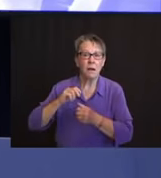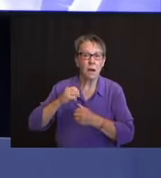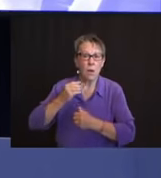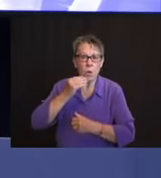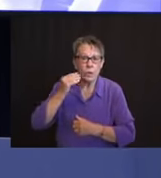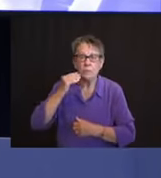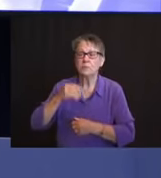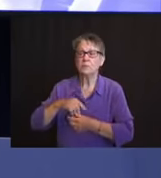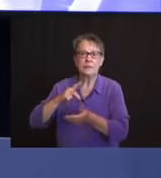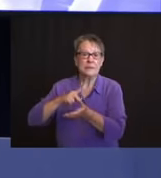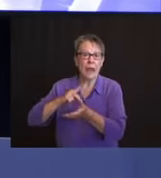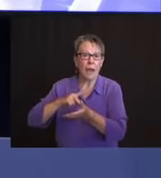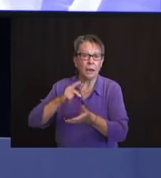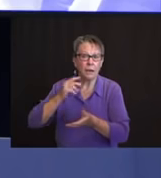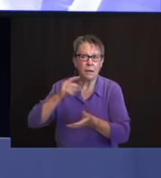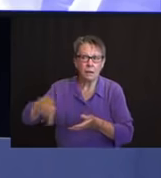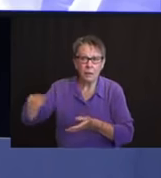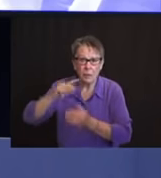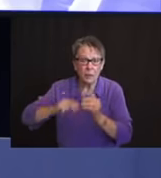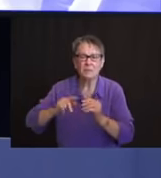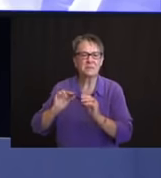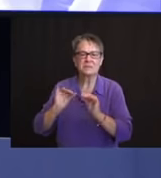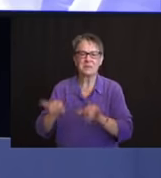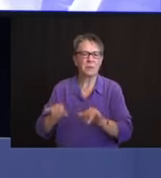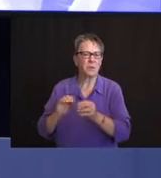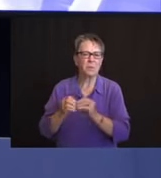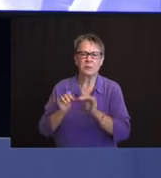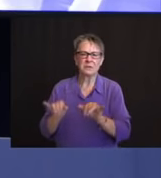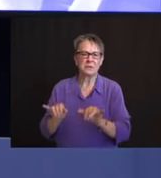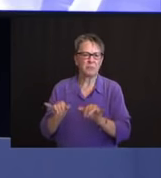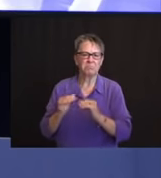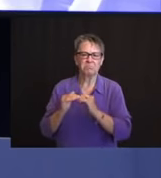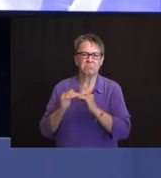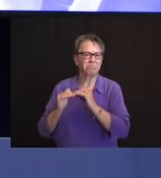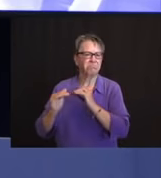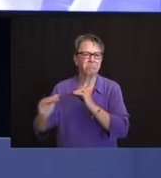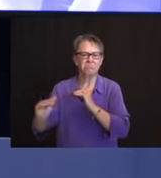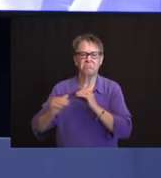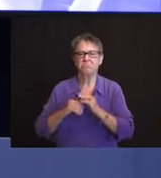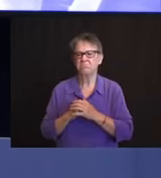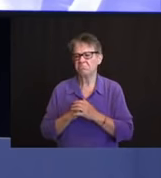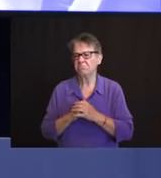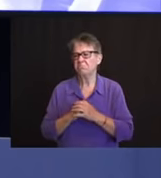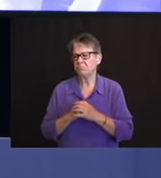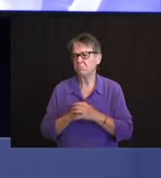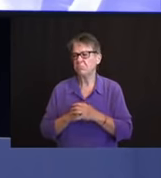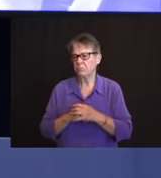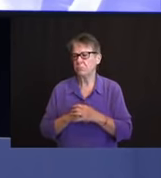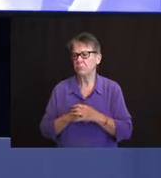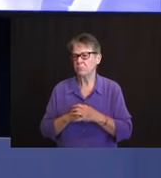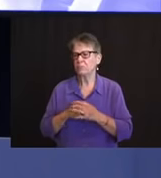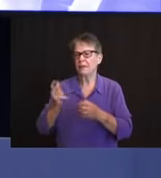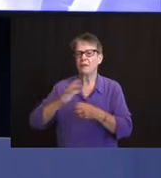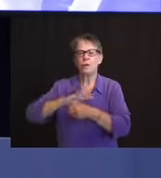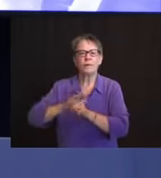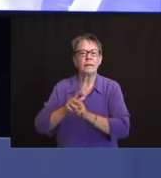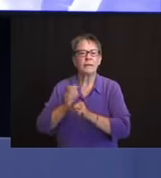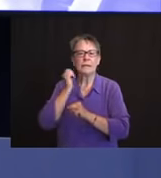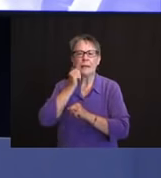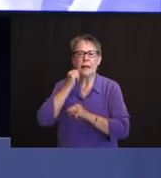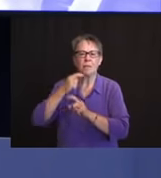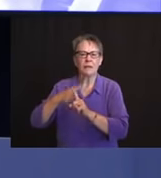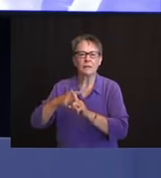positivity of New Jersey overall, as of June 18th, is 2.42%.